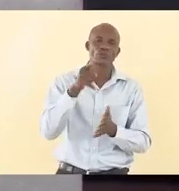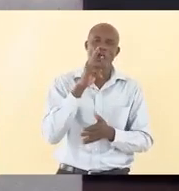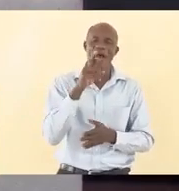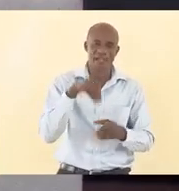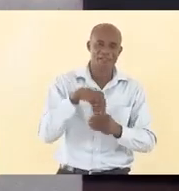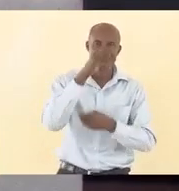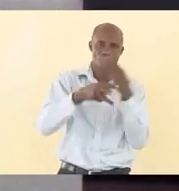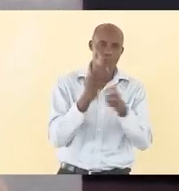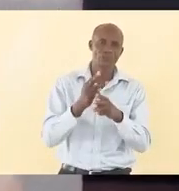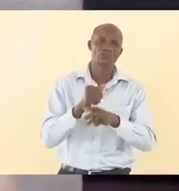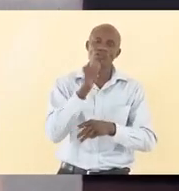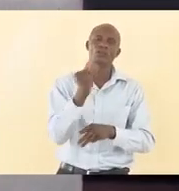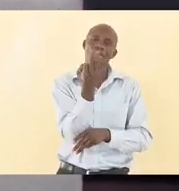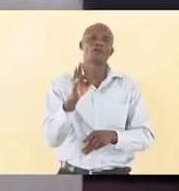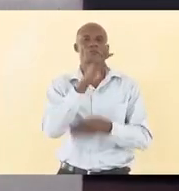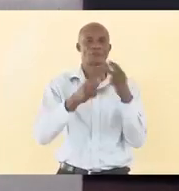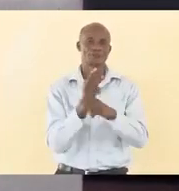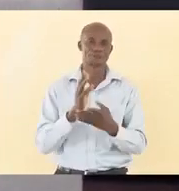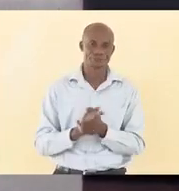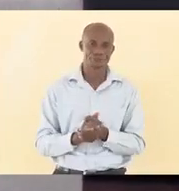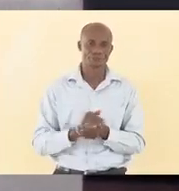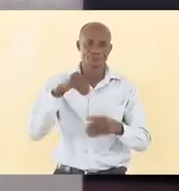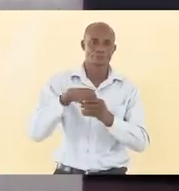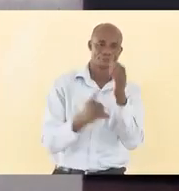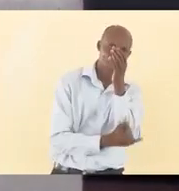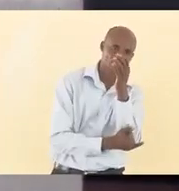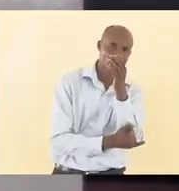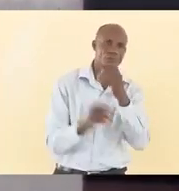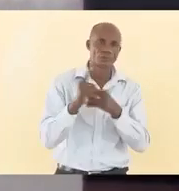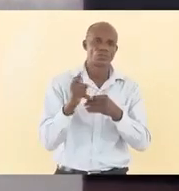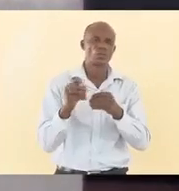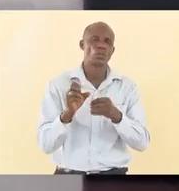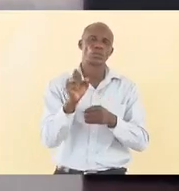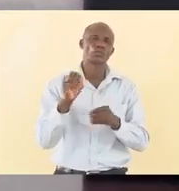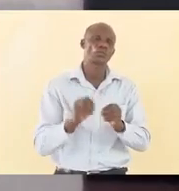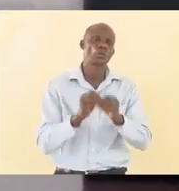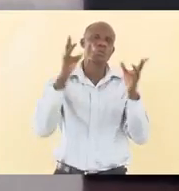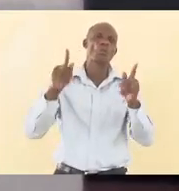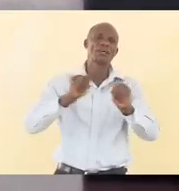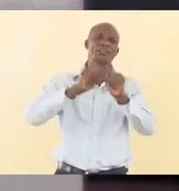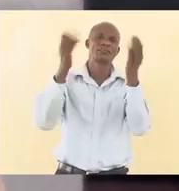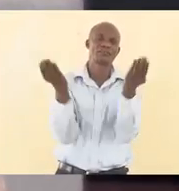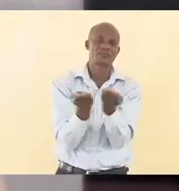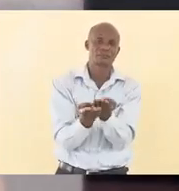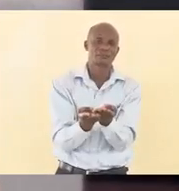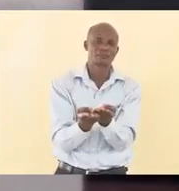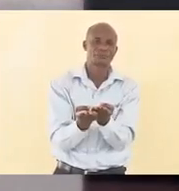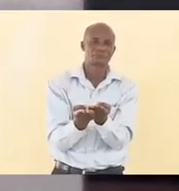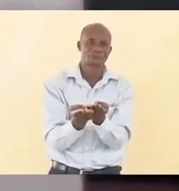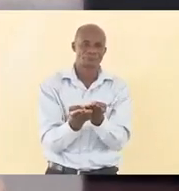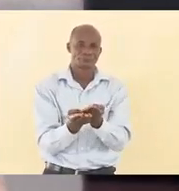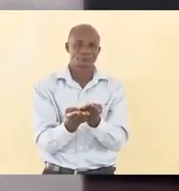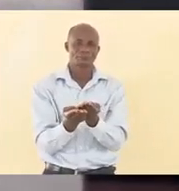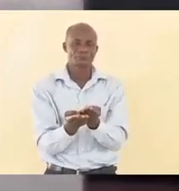are in the world, you are not of the world? In a country where there is so much tribalism,